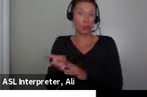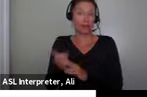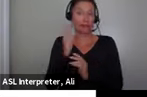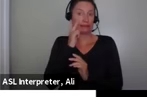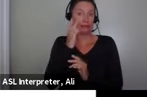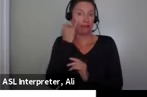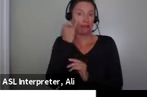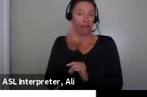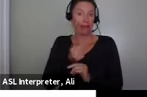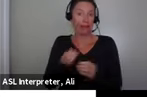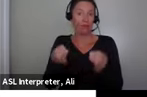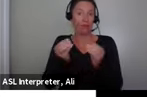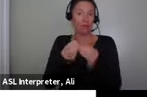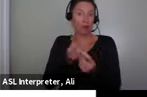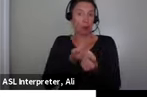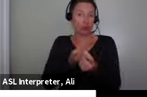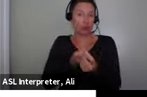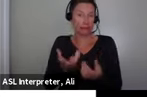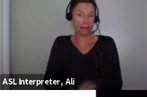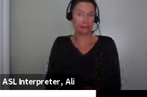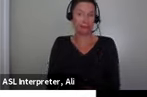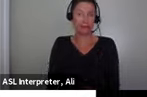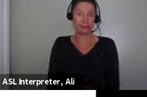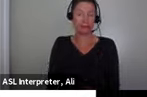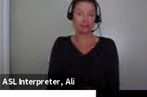any final questions.